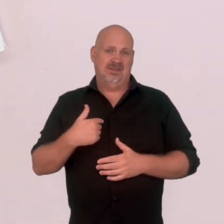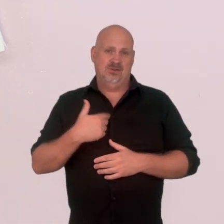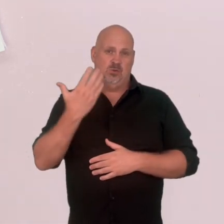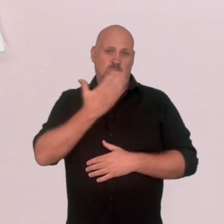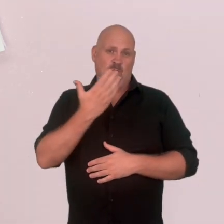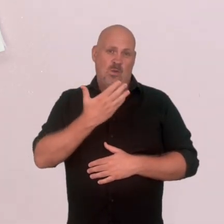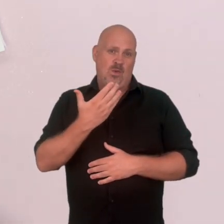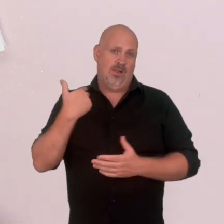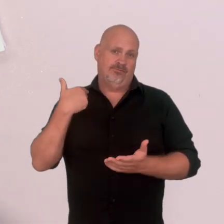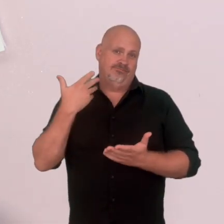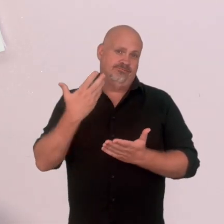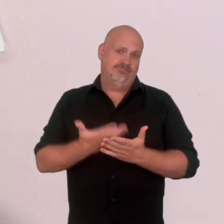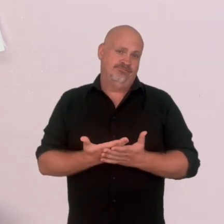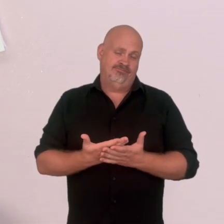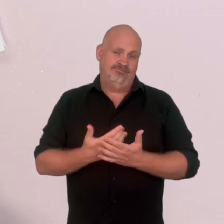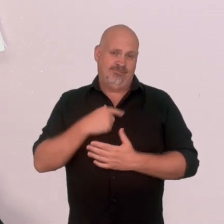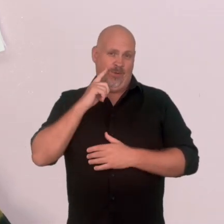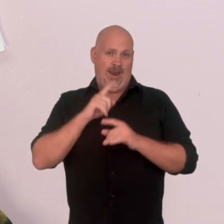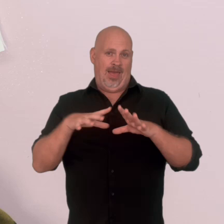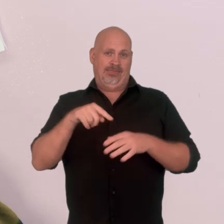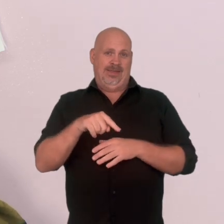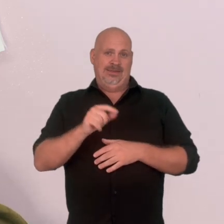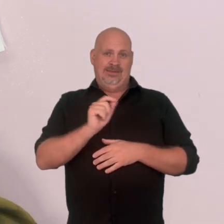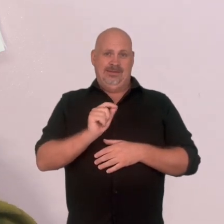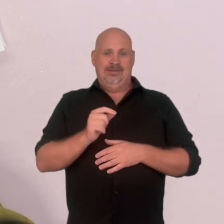edges, but like I fill it in very light in the middle.